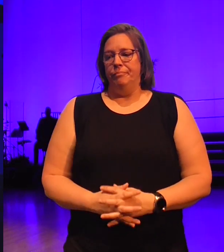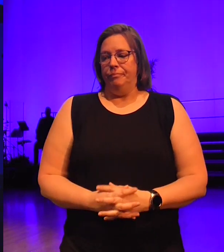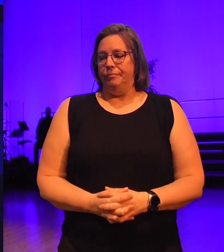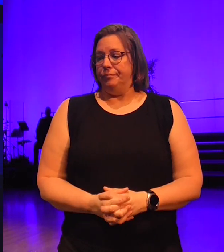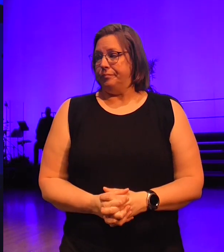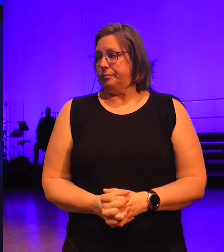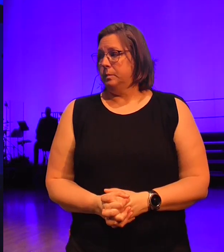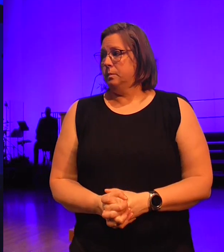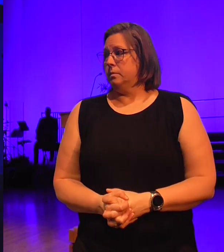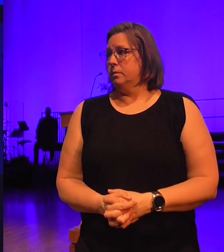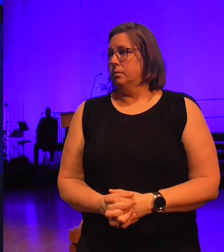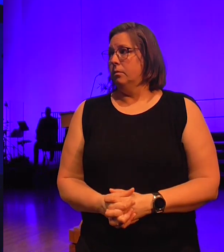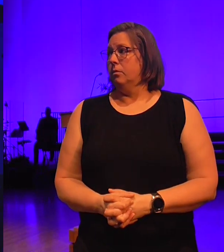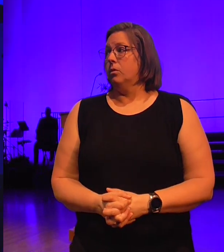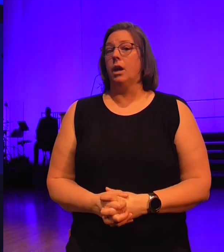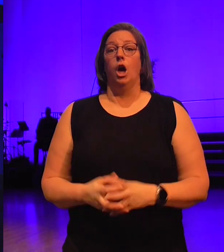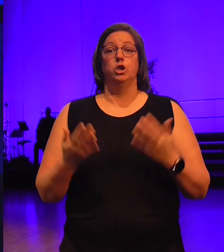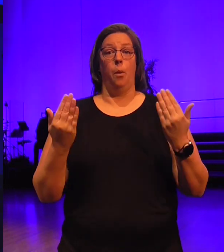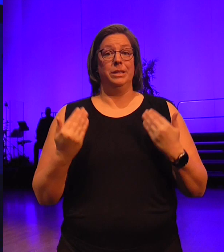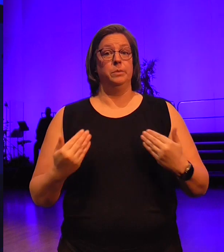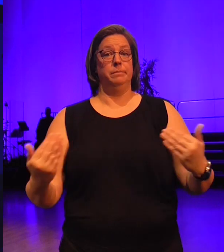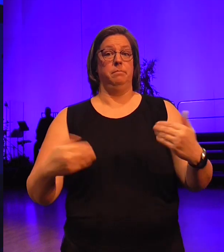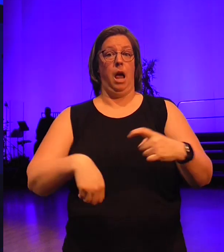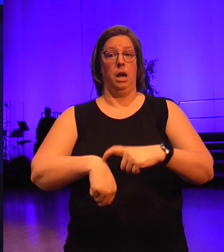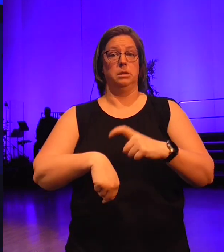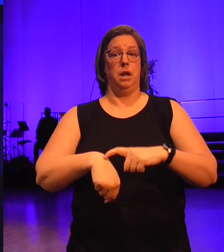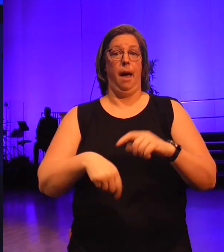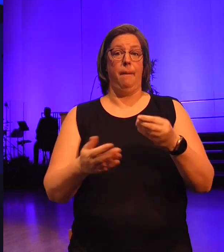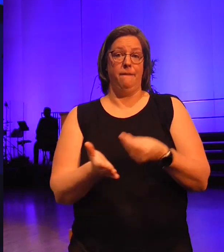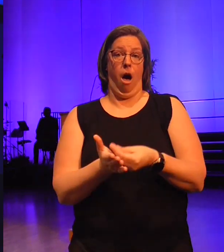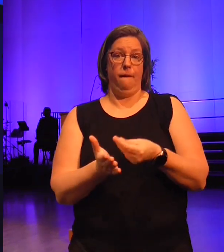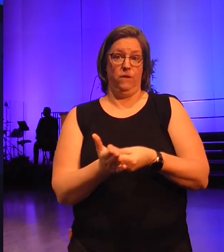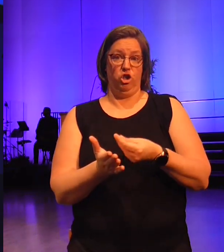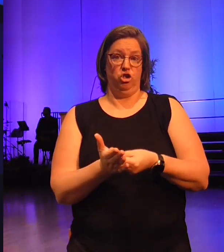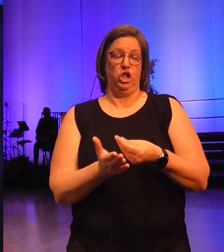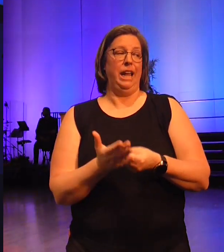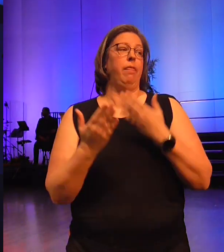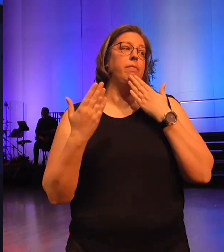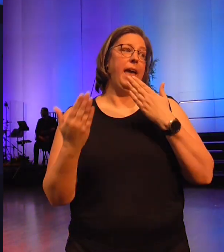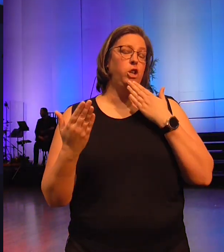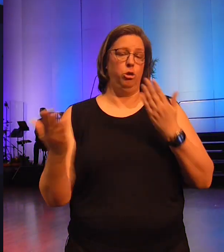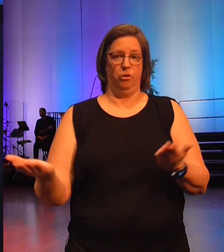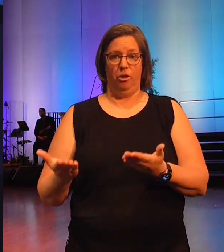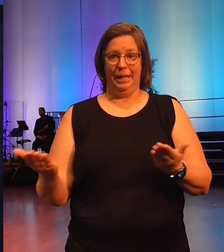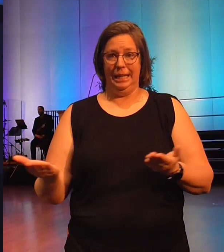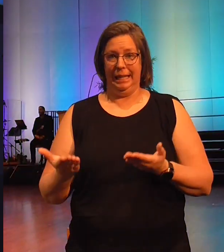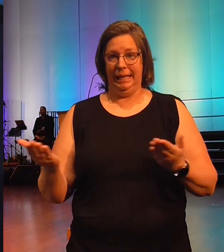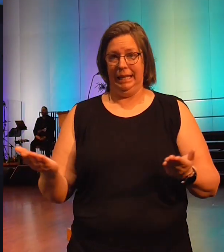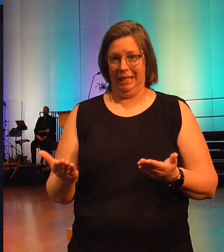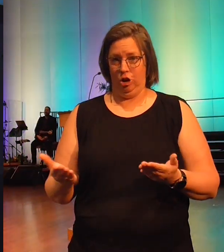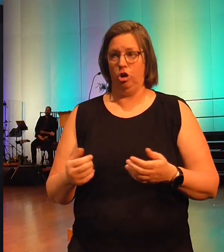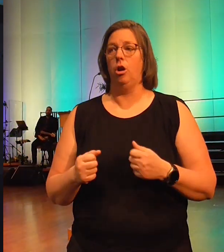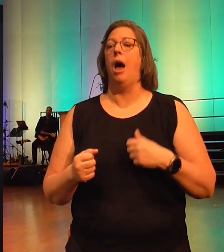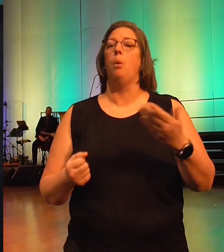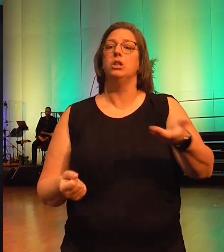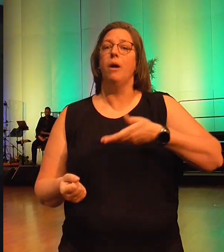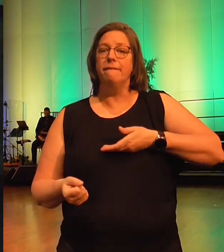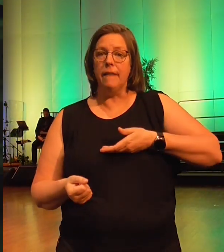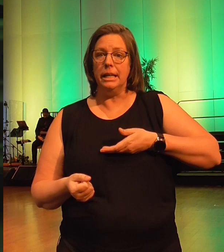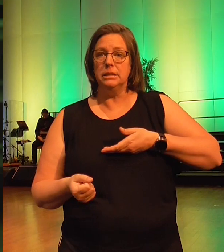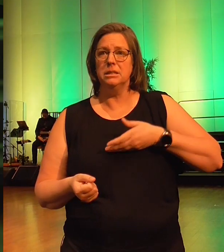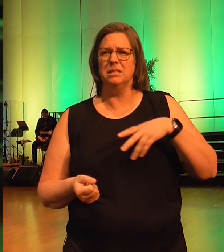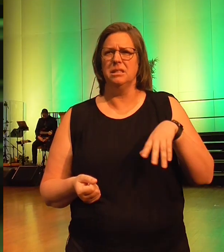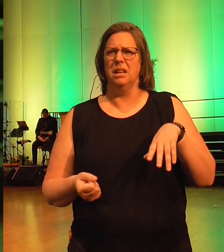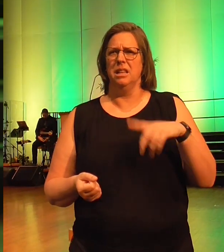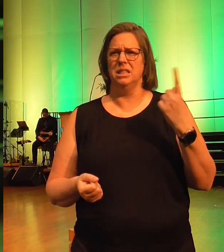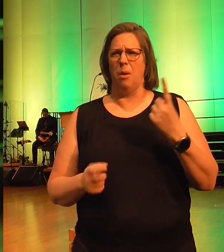So as we move into our time of offering, thank you for being here at our service at Mile High Church. I want to invite